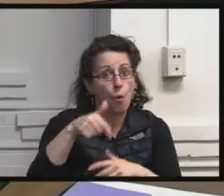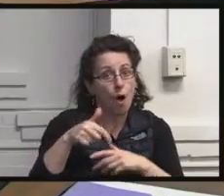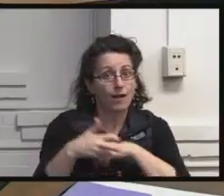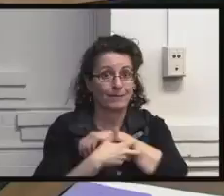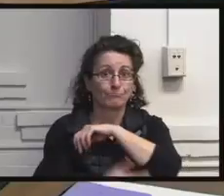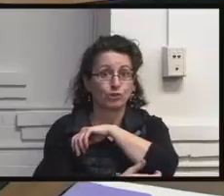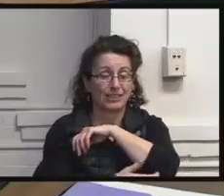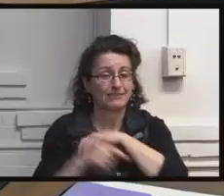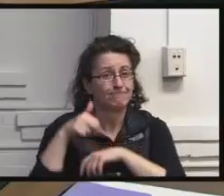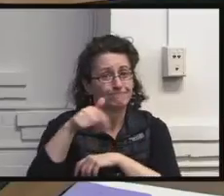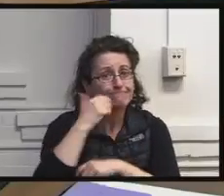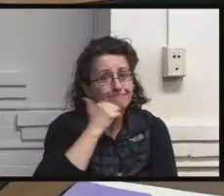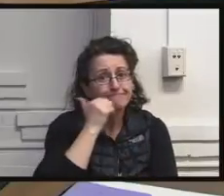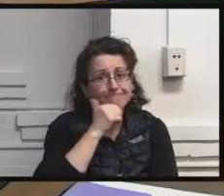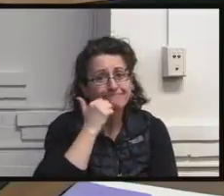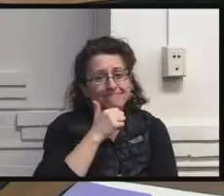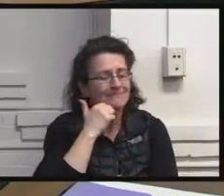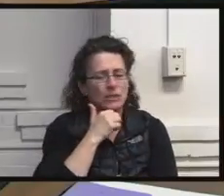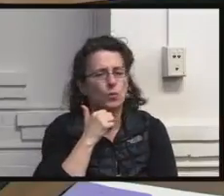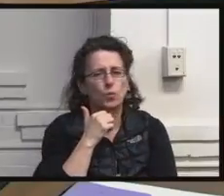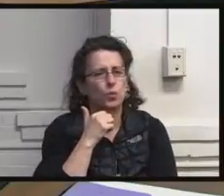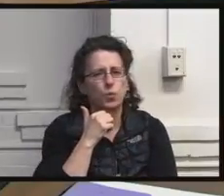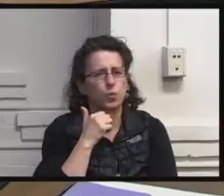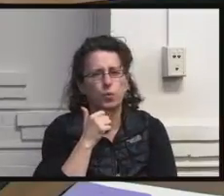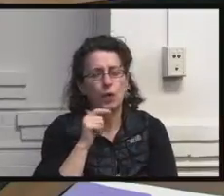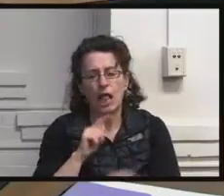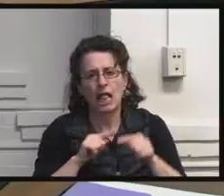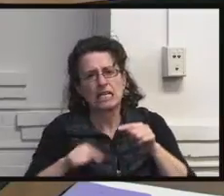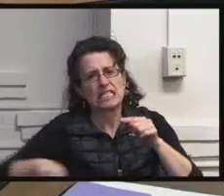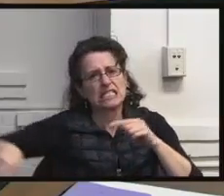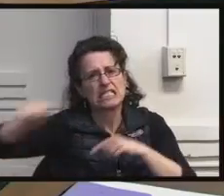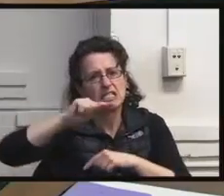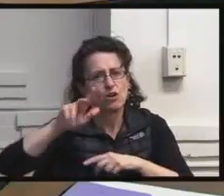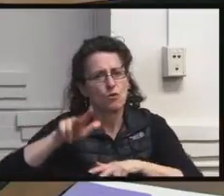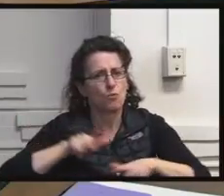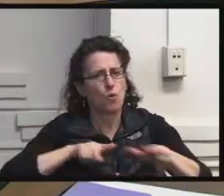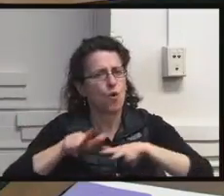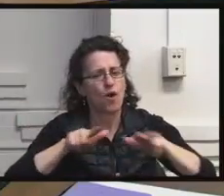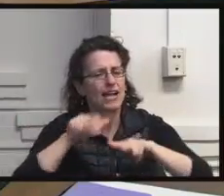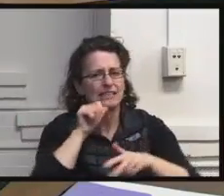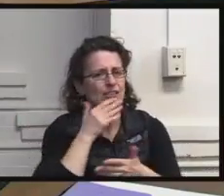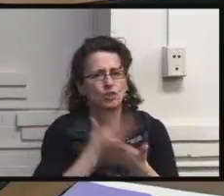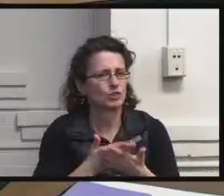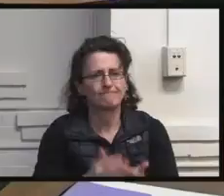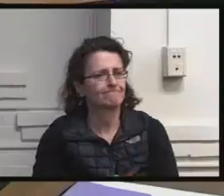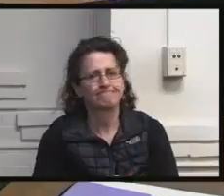and we think it would be a problem for them to have to walk out of the way to get there.